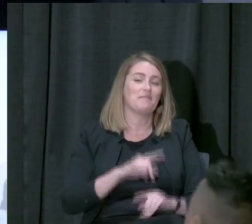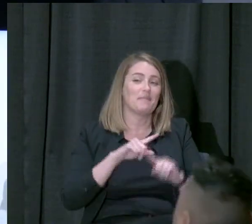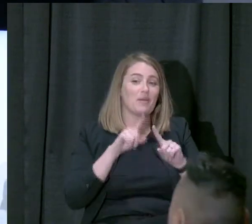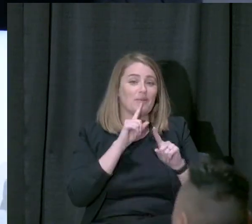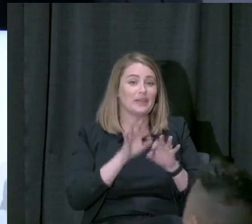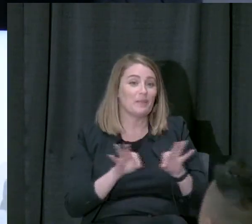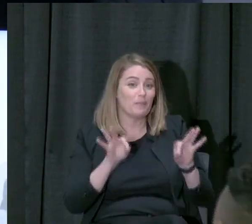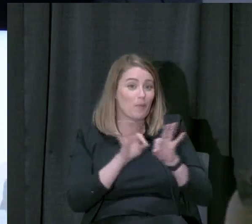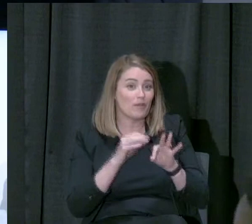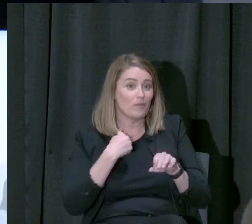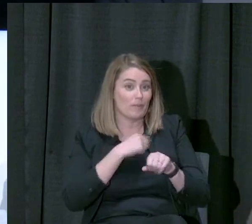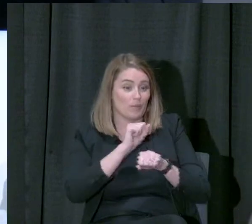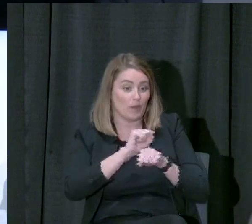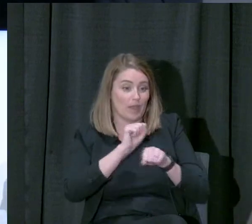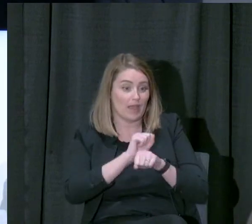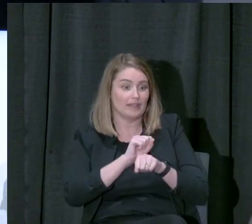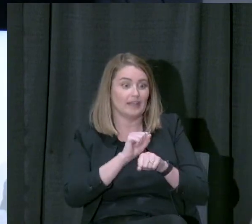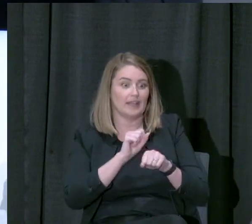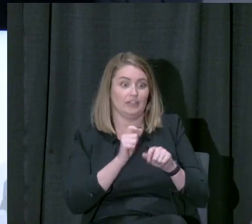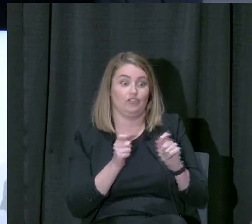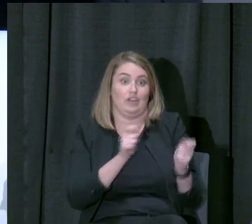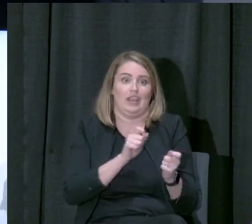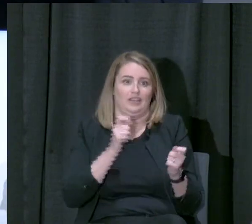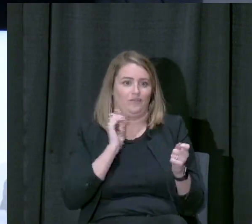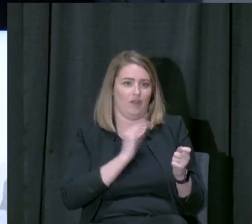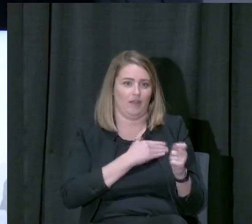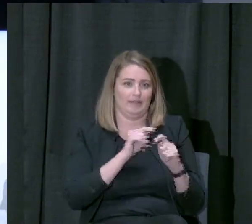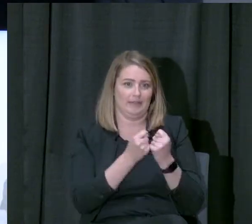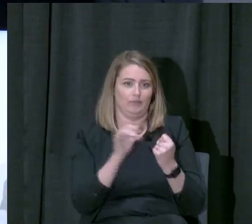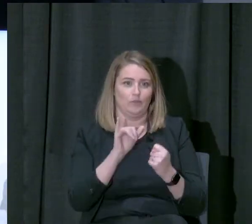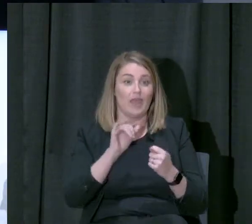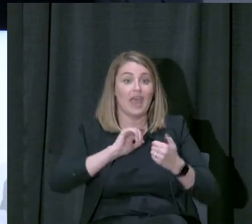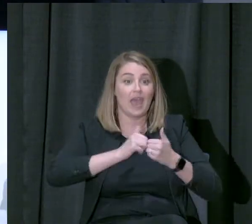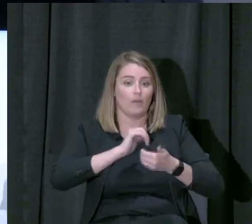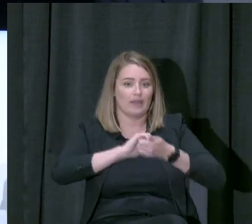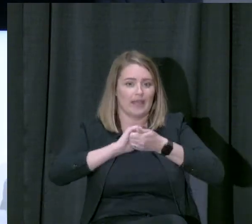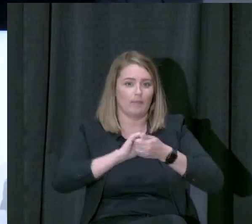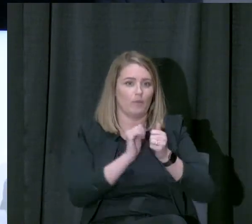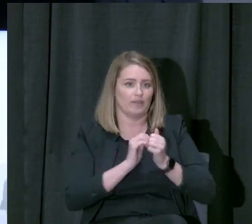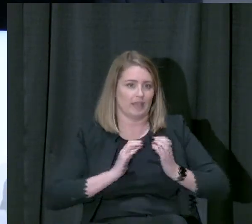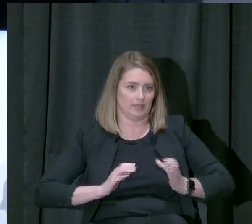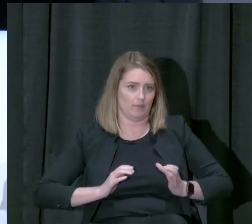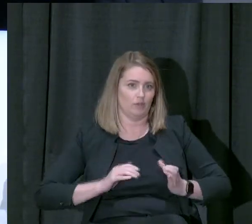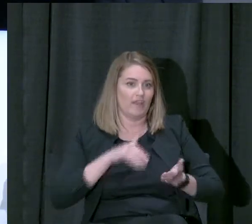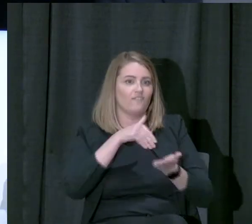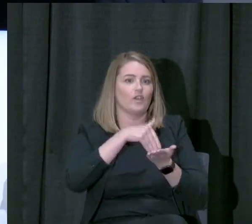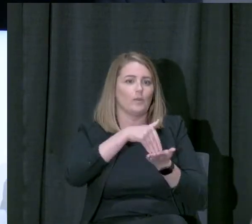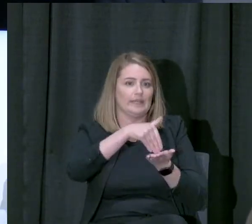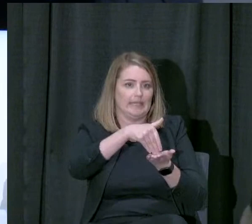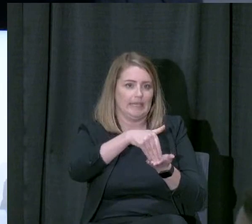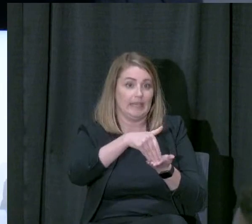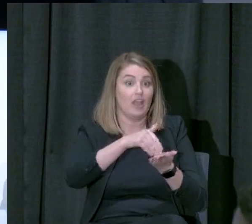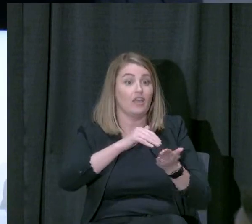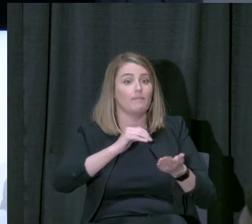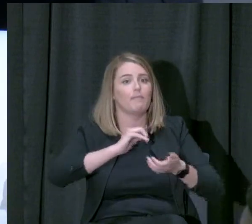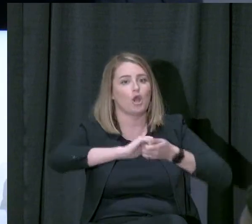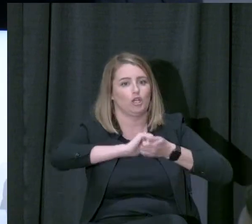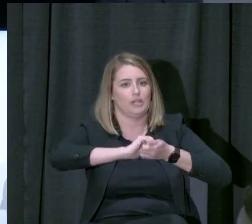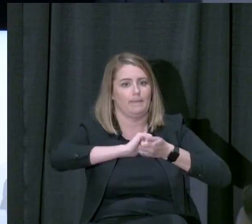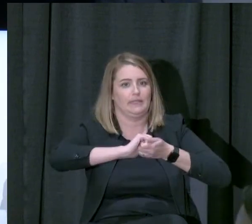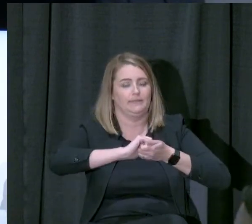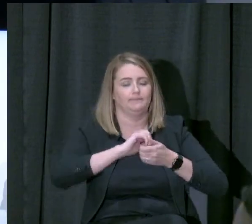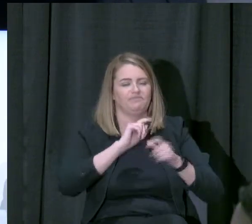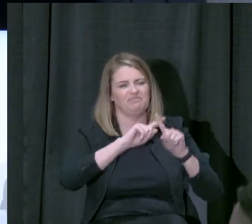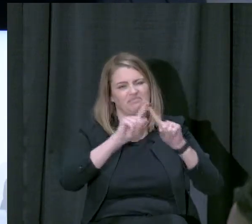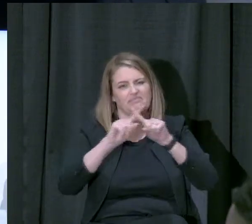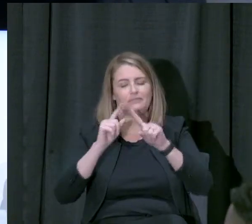that we've been working on that has step changed, certainly for our team, how we collaborate with our customers and the frequency of that is through partnerships.